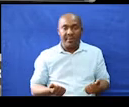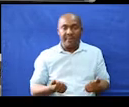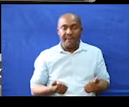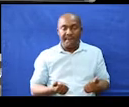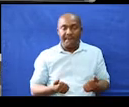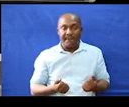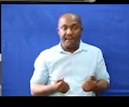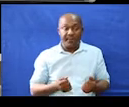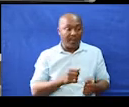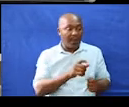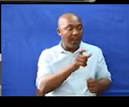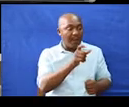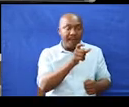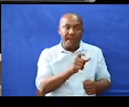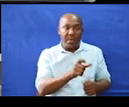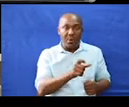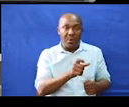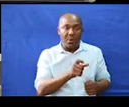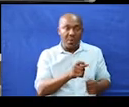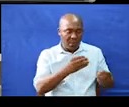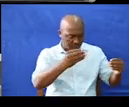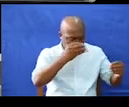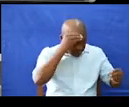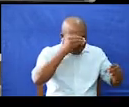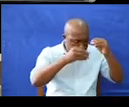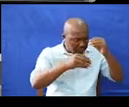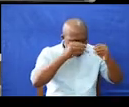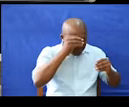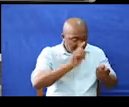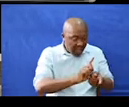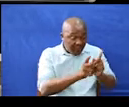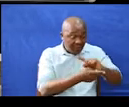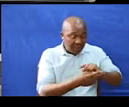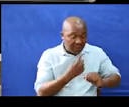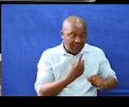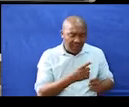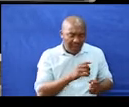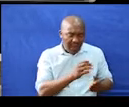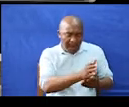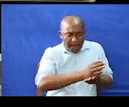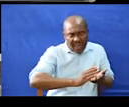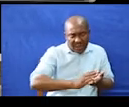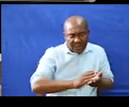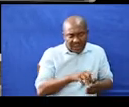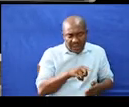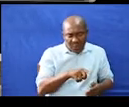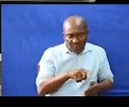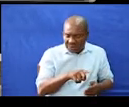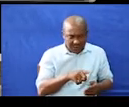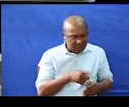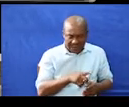the people who studied evolution, they term that part which is no longer used as a vestigial